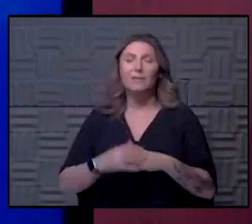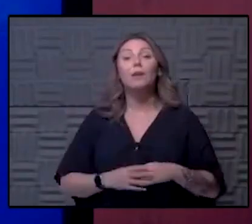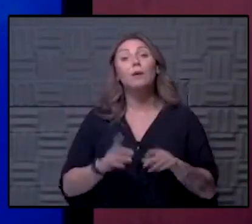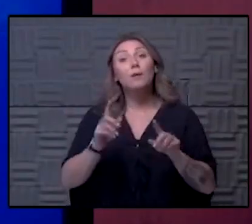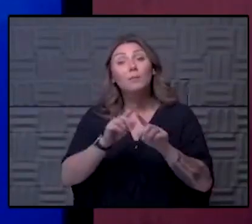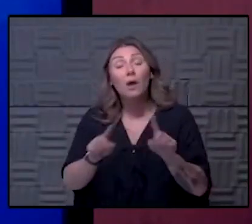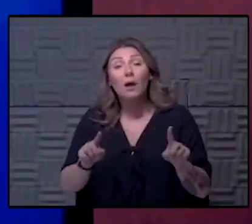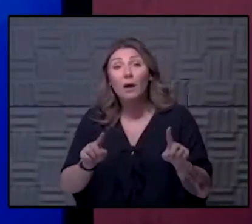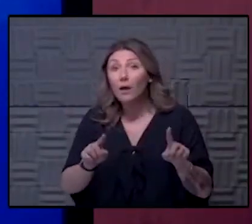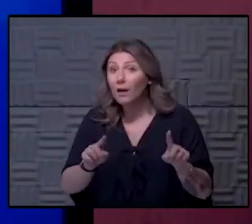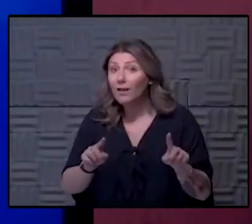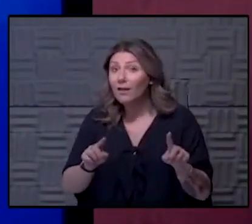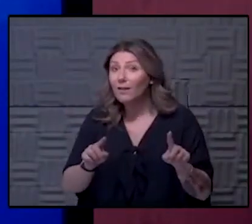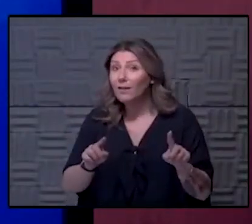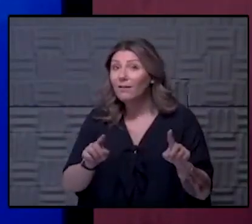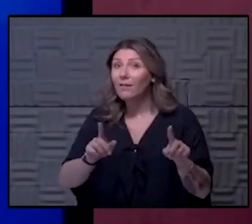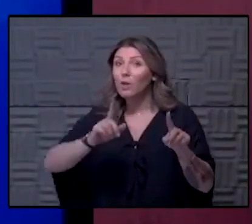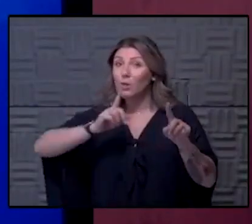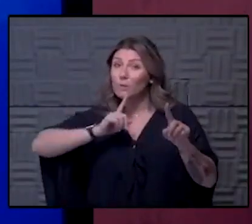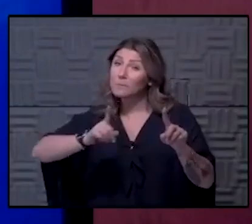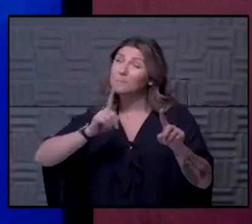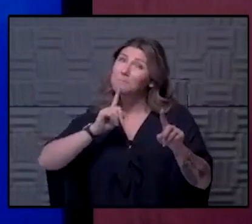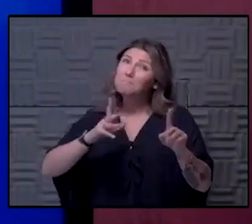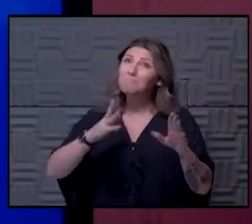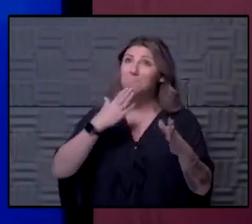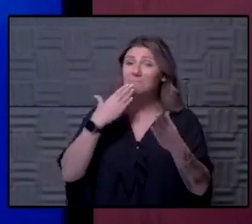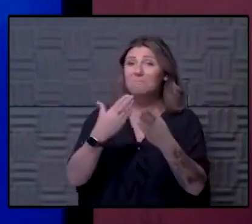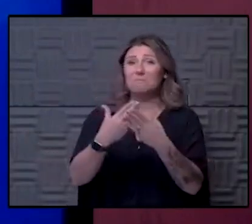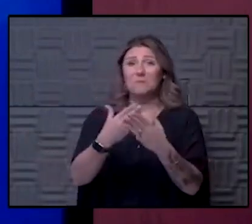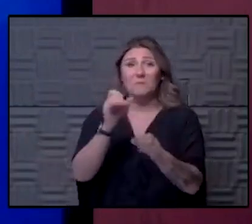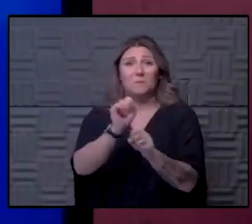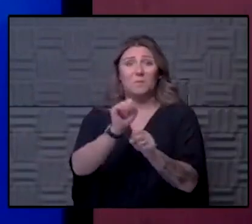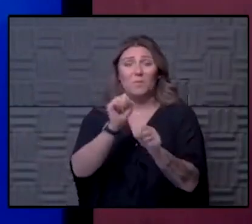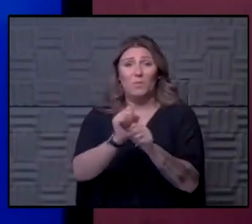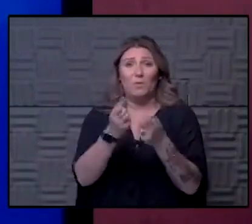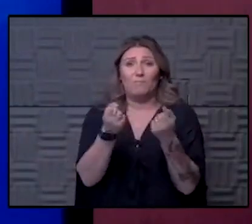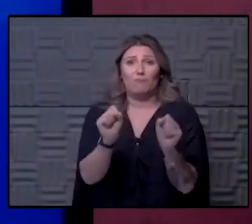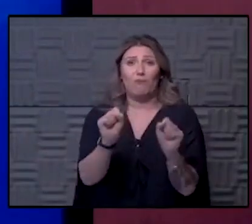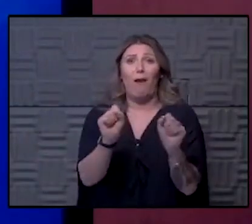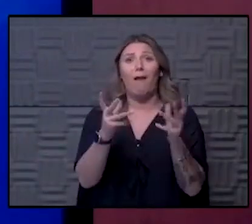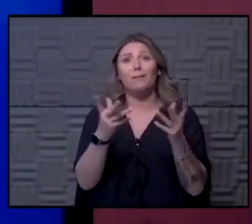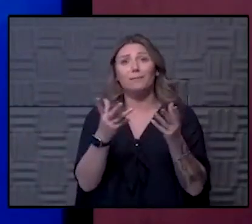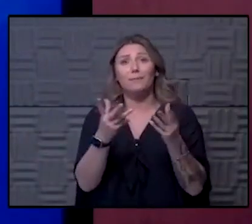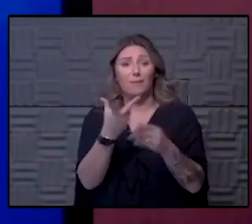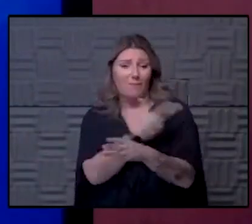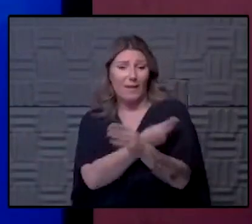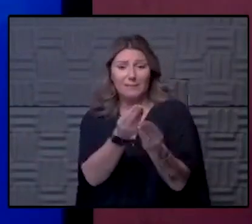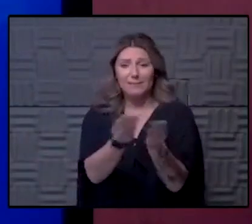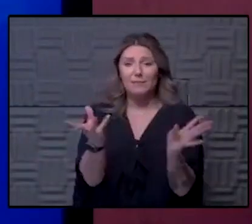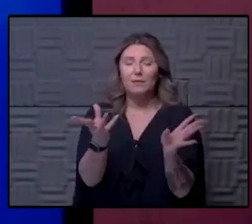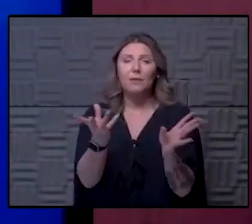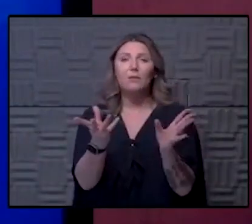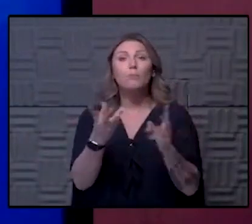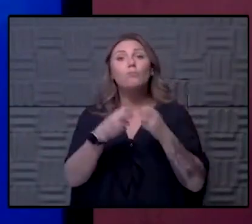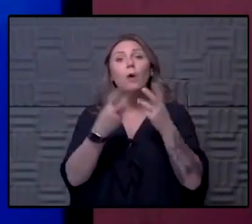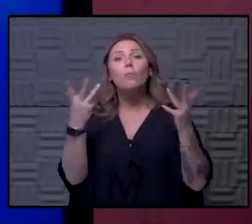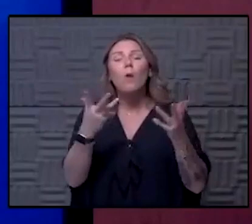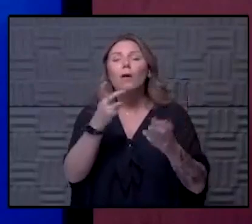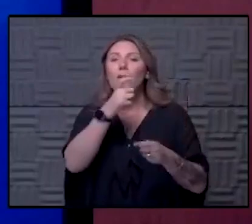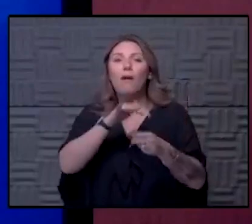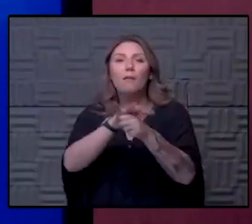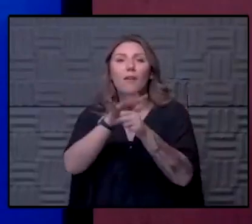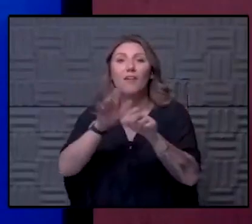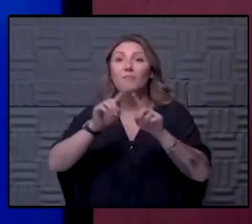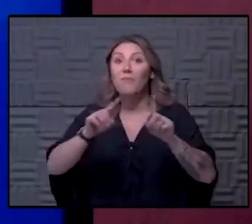done a pretty reasonable job here of trying to get these vaccines out. Our biggest problem is not enough vaccine, but